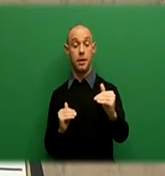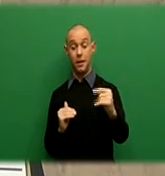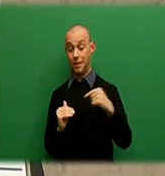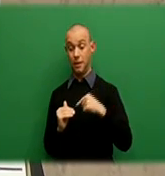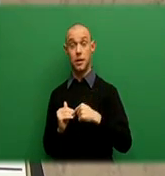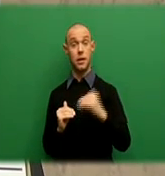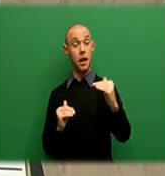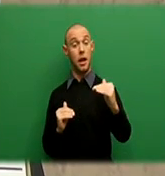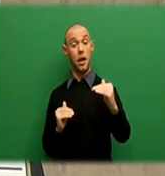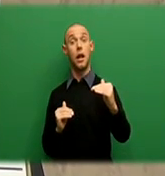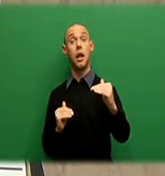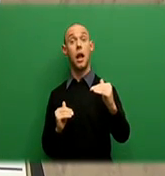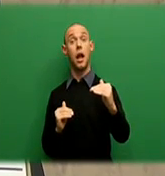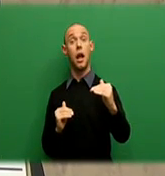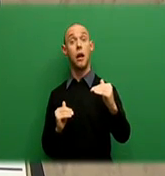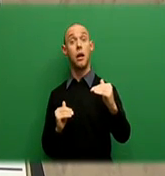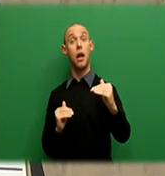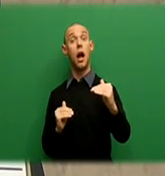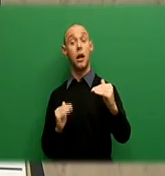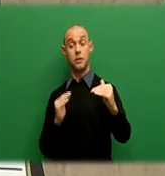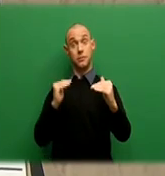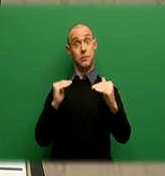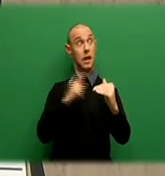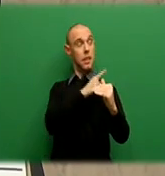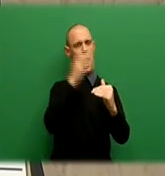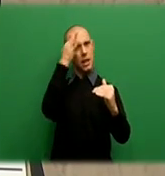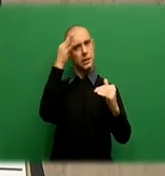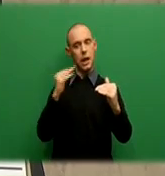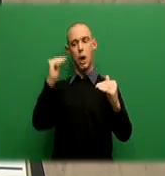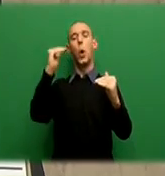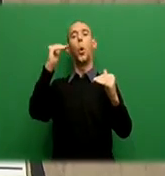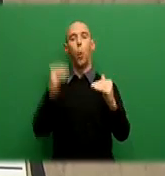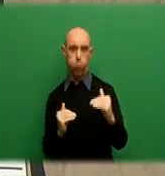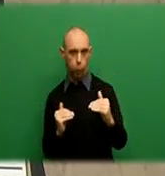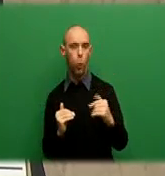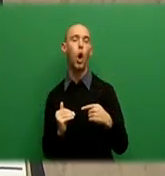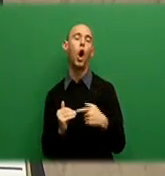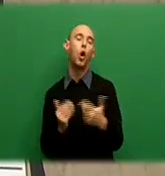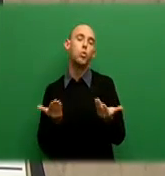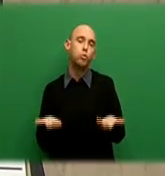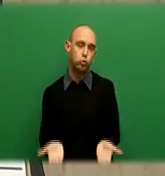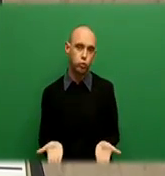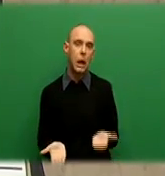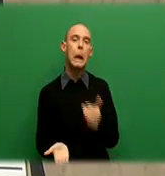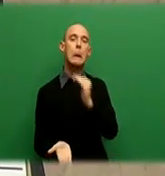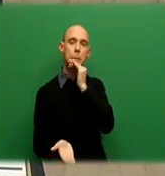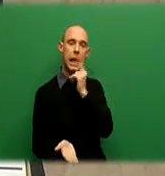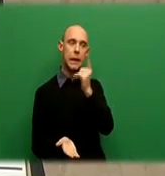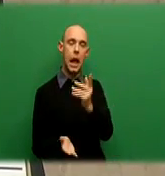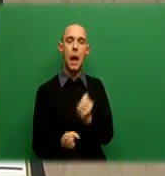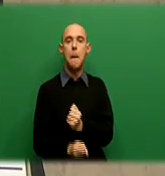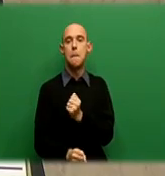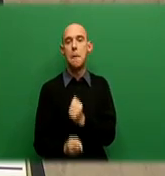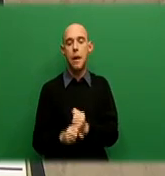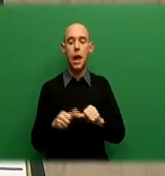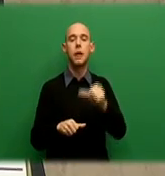downgrade South Africa, it'll be, of course, a function of what people think the others might do, or how potentially they might follow through with